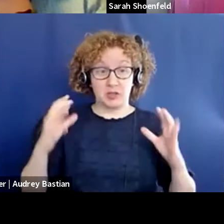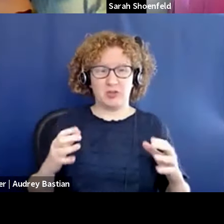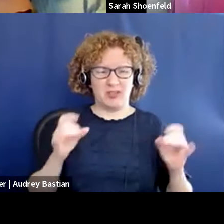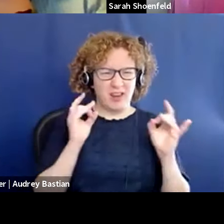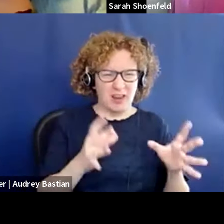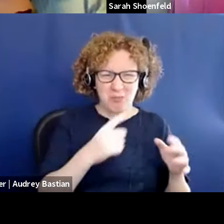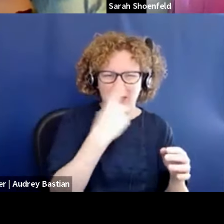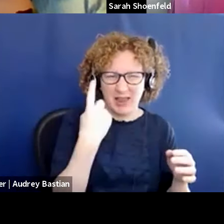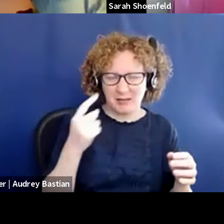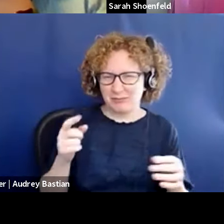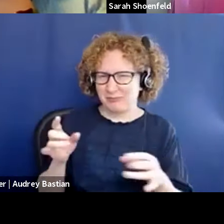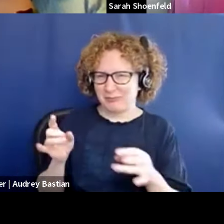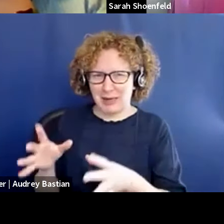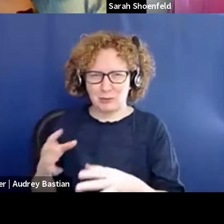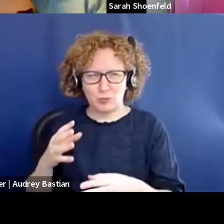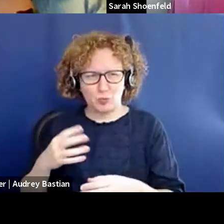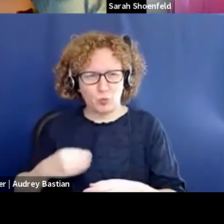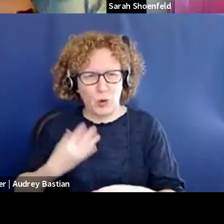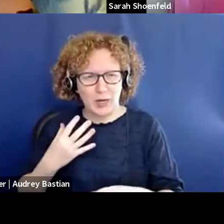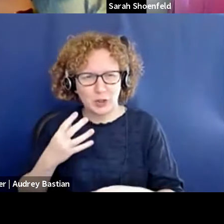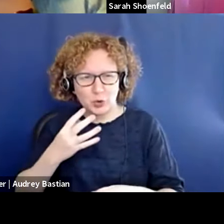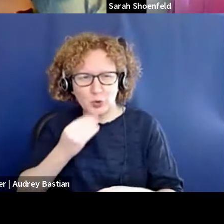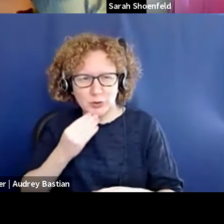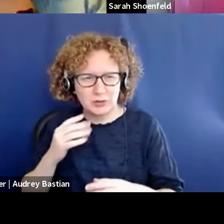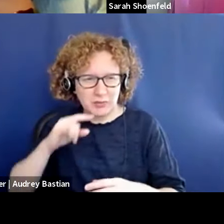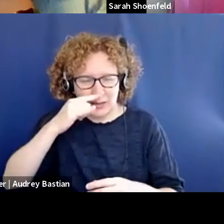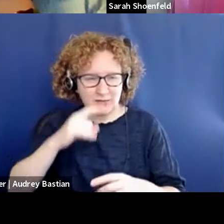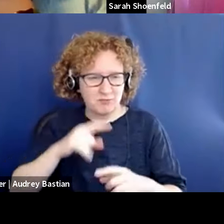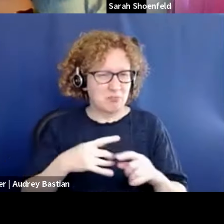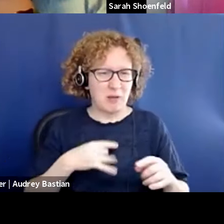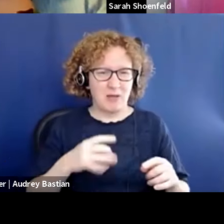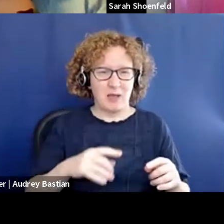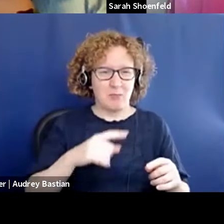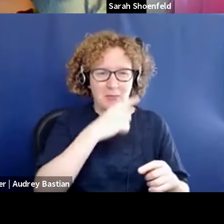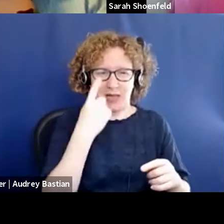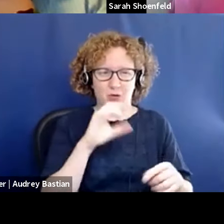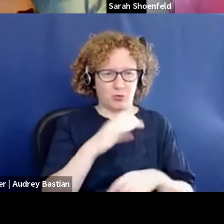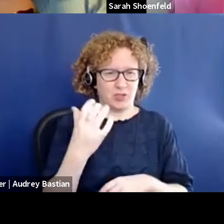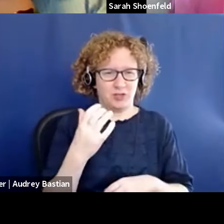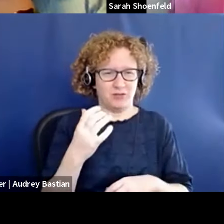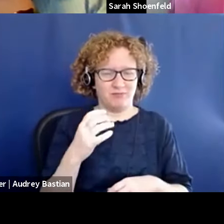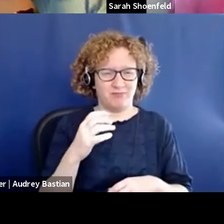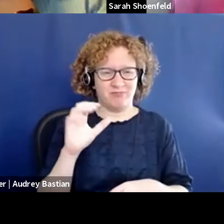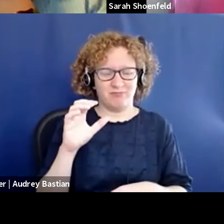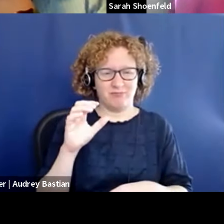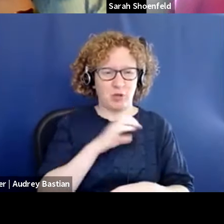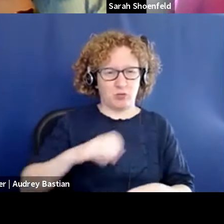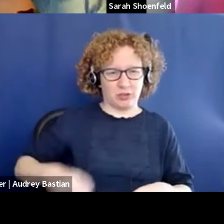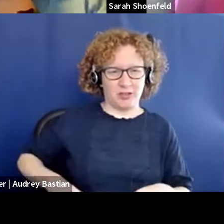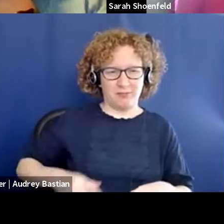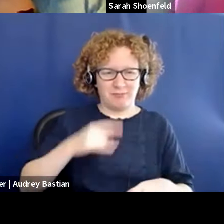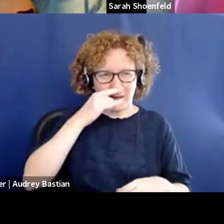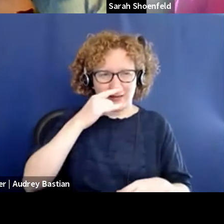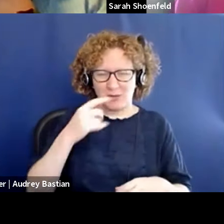Christian teachers didn't like the white Jewish kids and didn't like the Black Christian kids. But it's almost like there was a